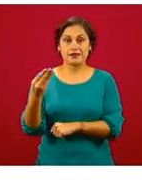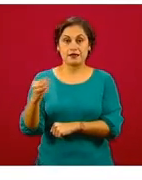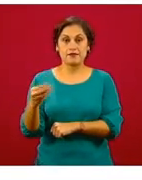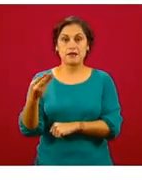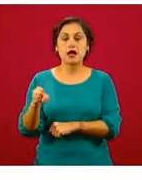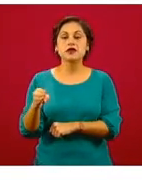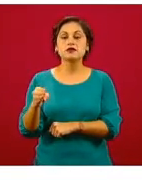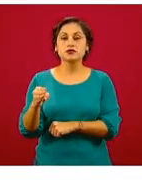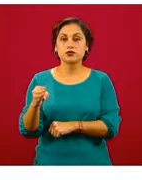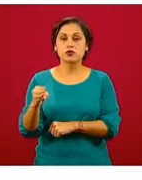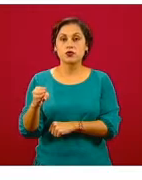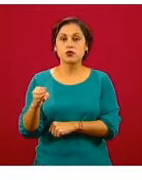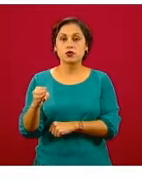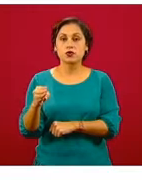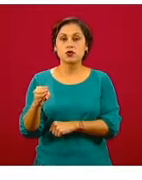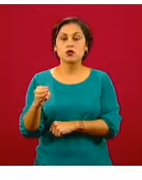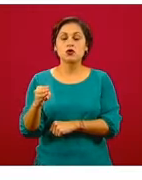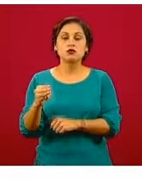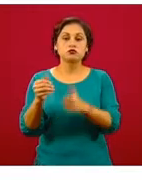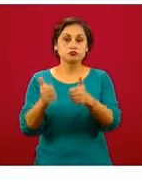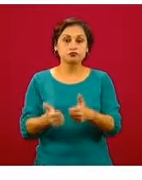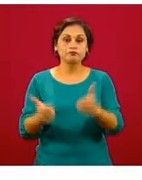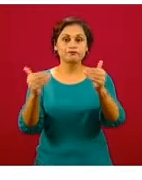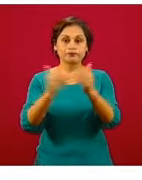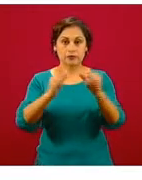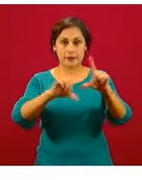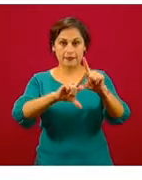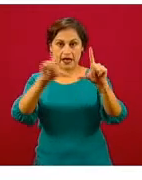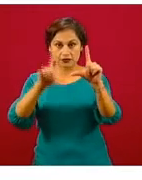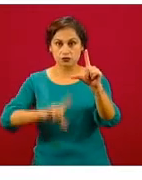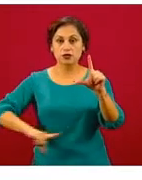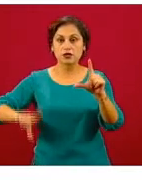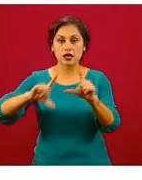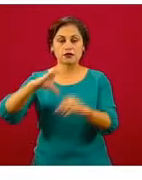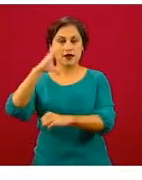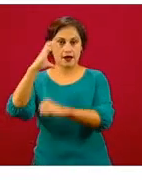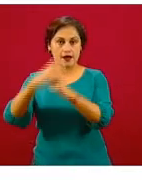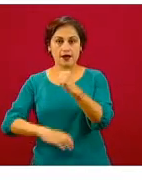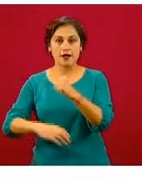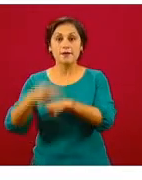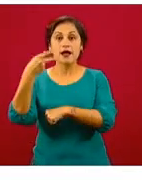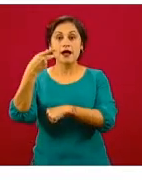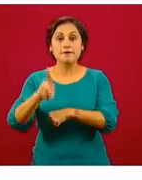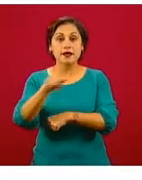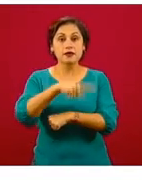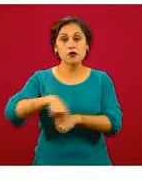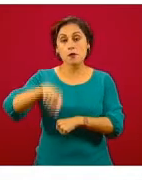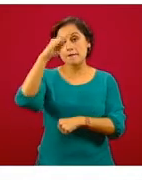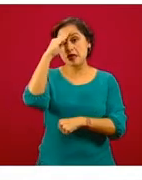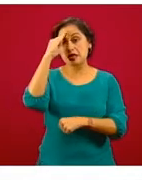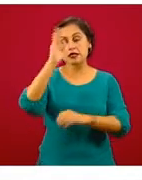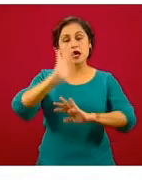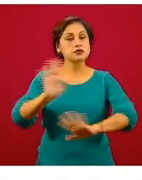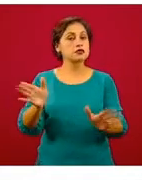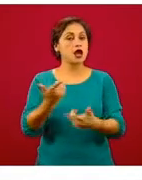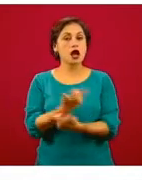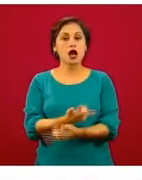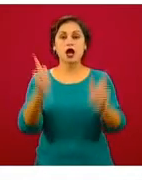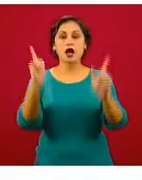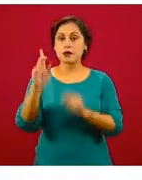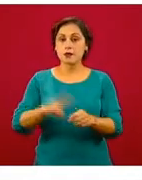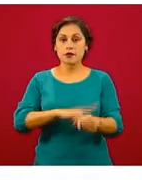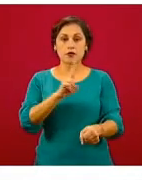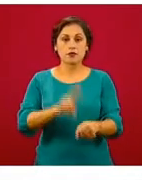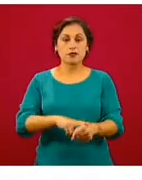You'll recall that the national campaign will end on May 30th. However, that doesn't mean that everything's going to go back to